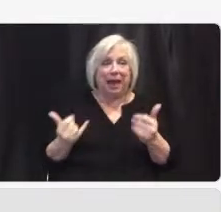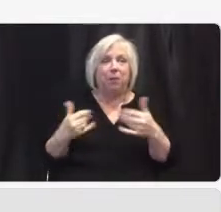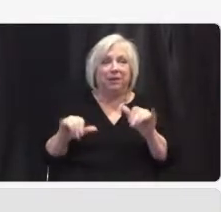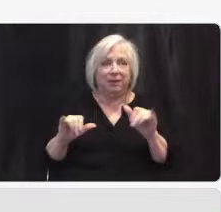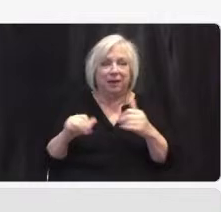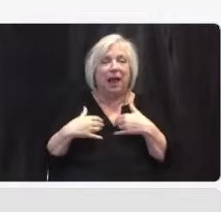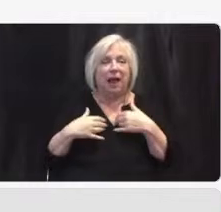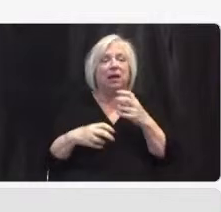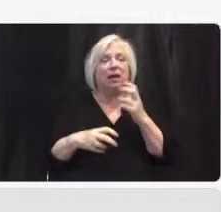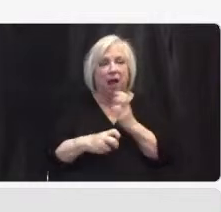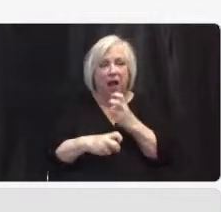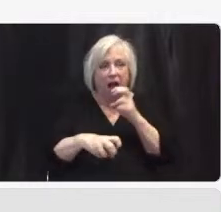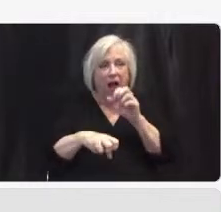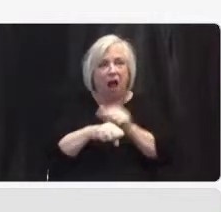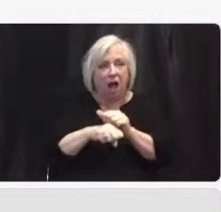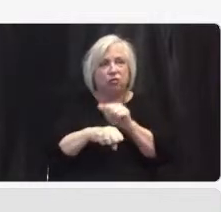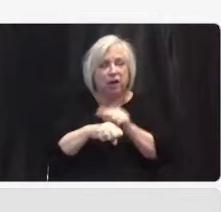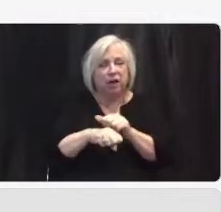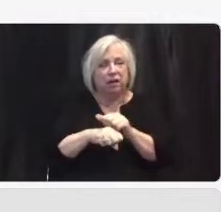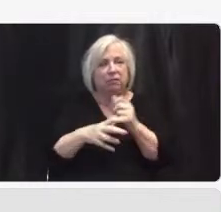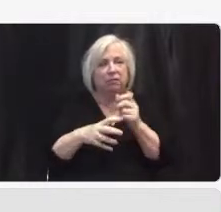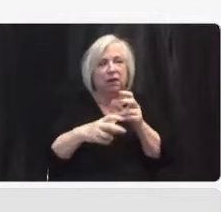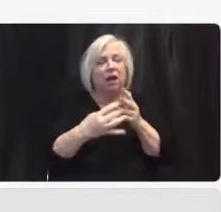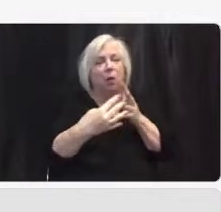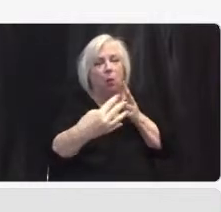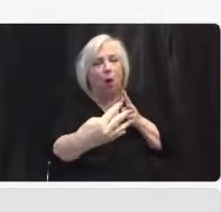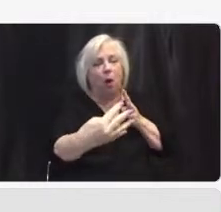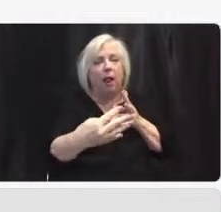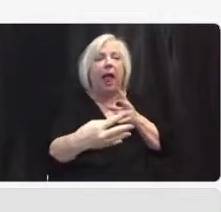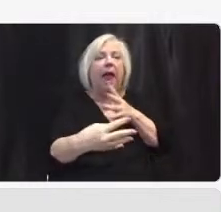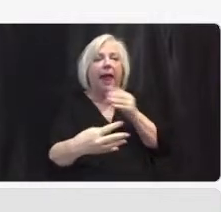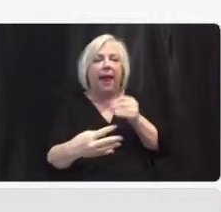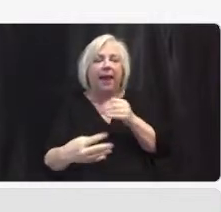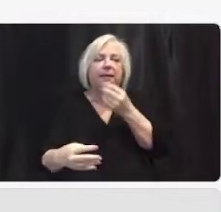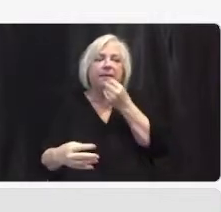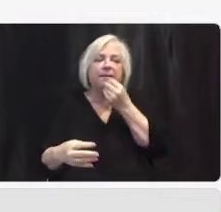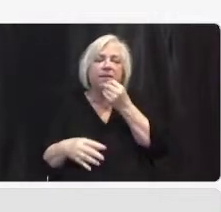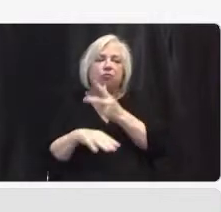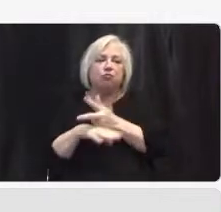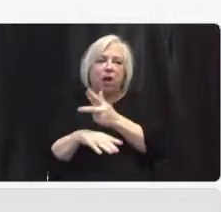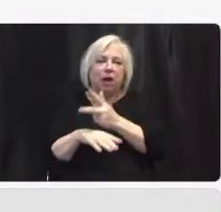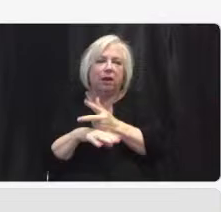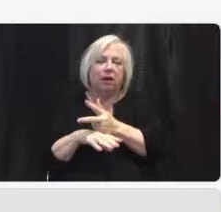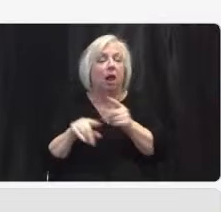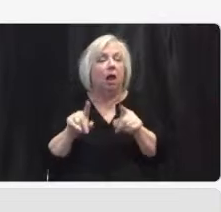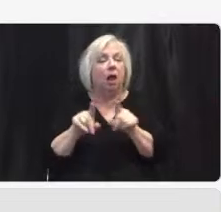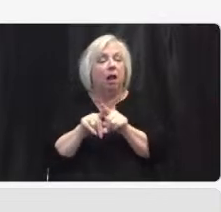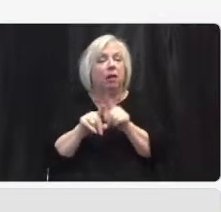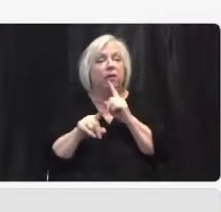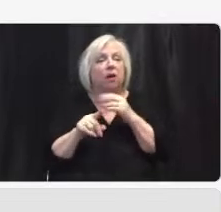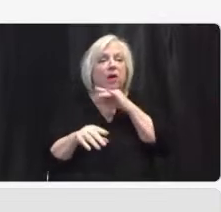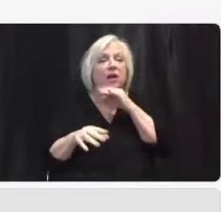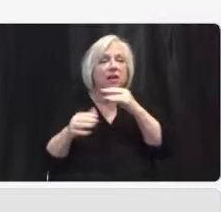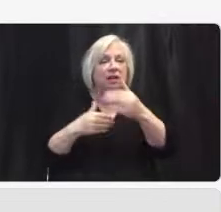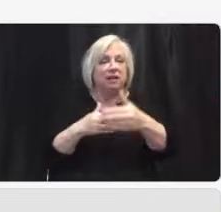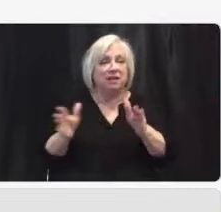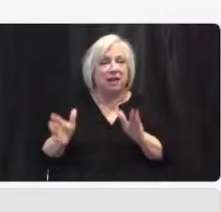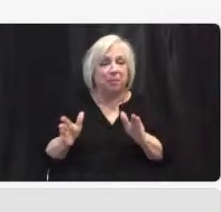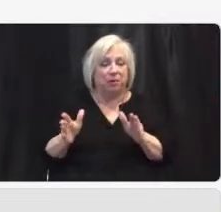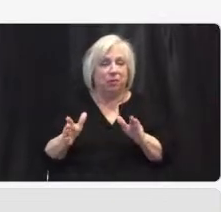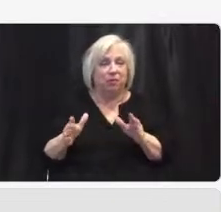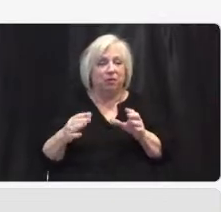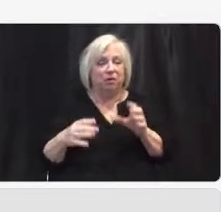wall drawn in. There's also a food truck parked there. There's also a dumpster sitting at the end of